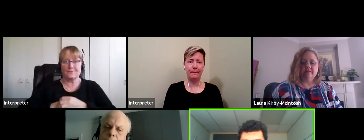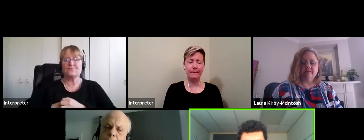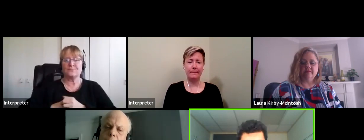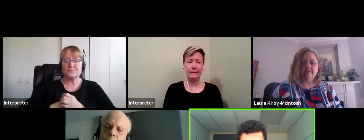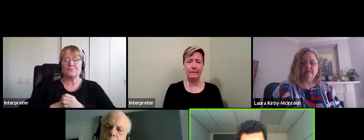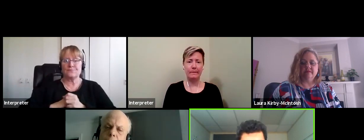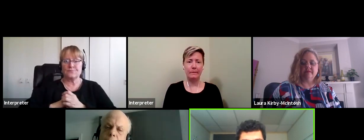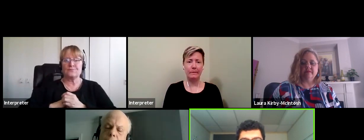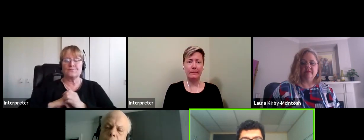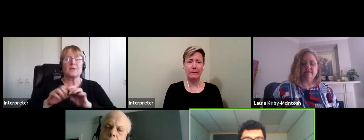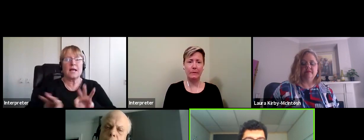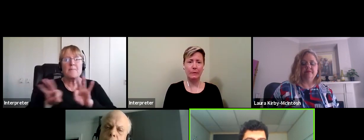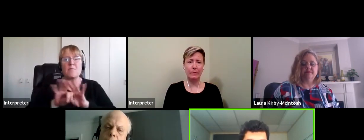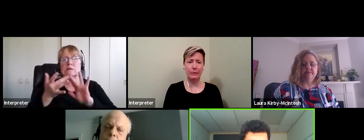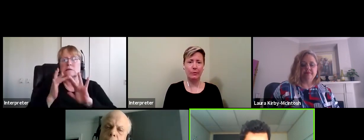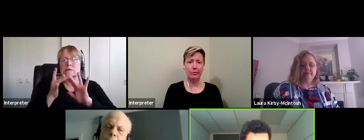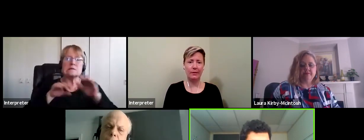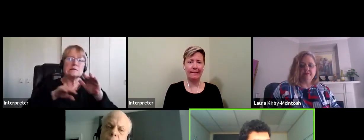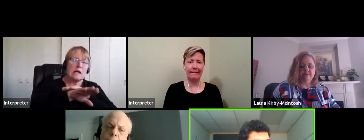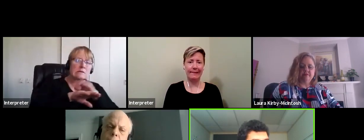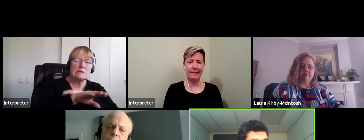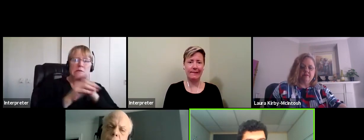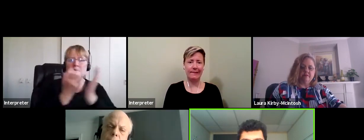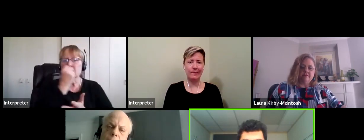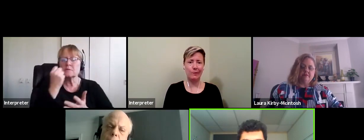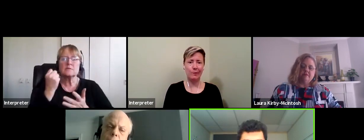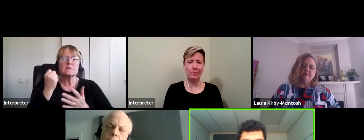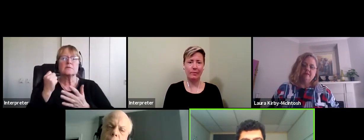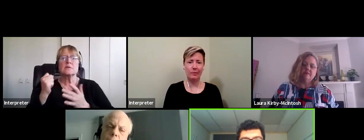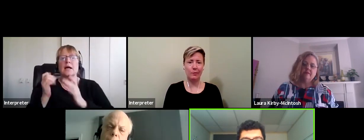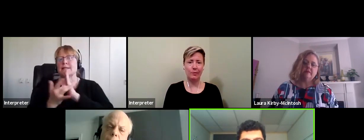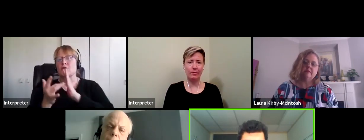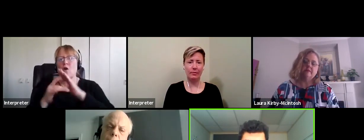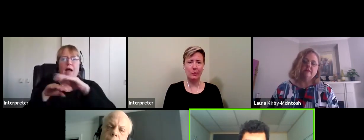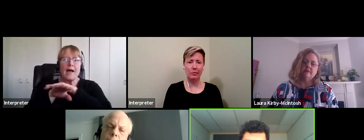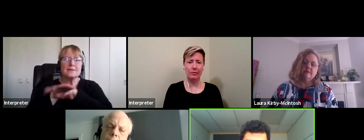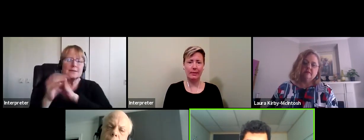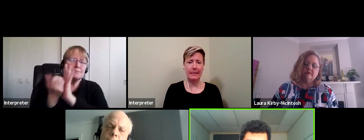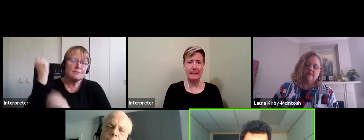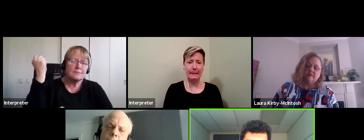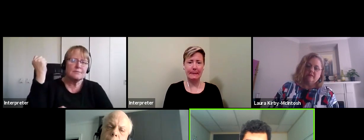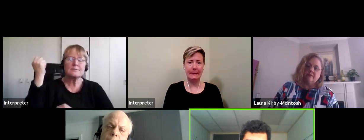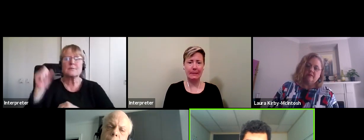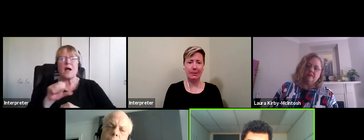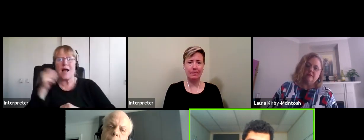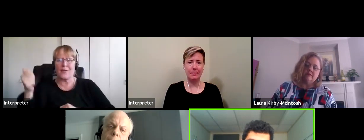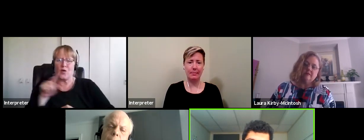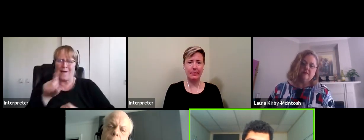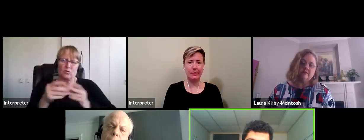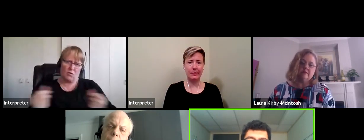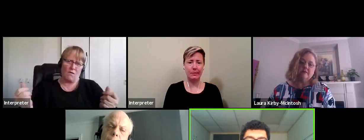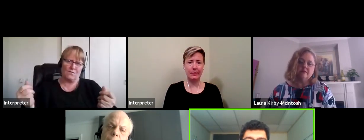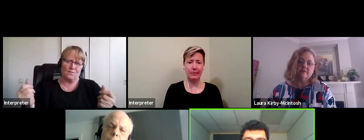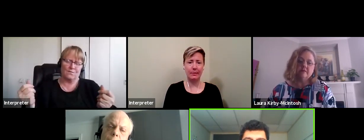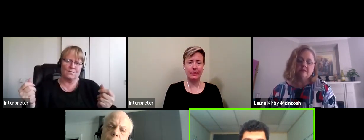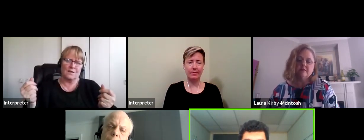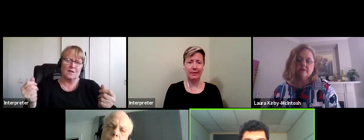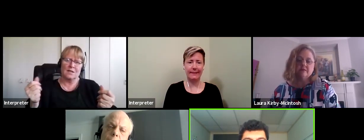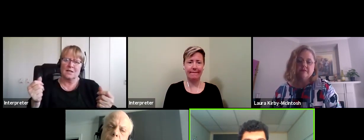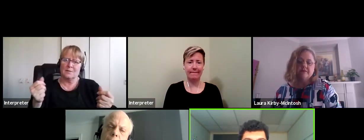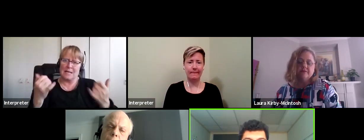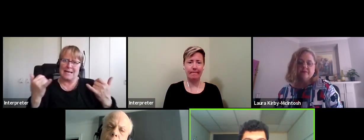equitable access to internet and equitable access to technology and other things that we need to sort out along the way. But the province has